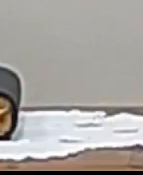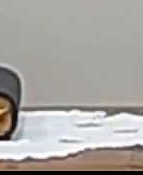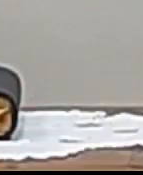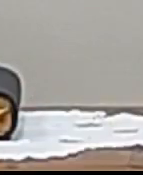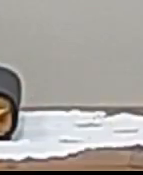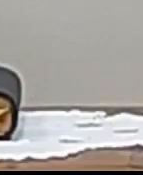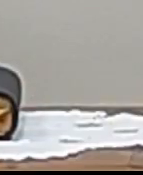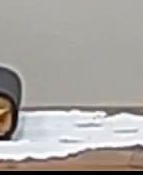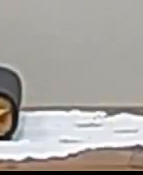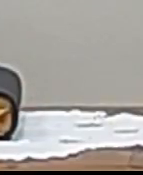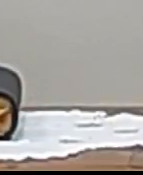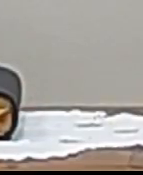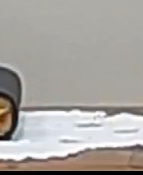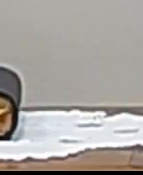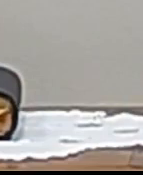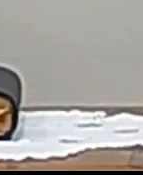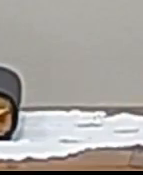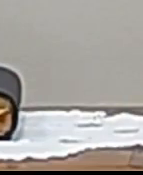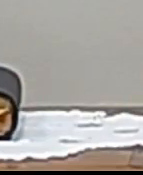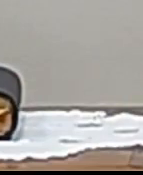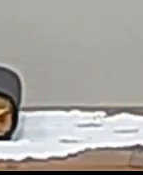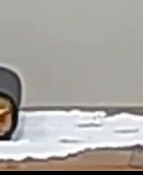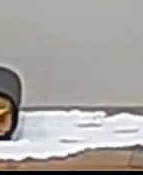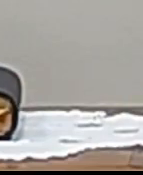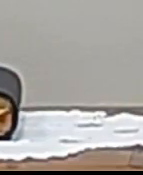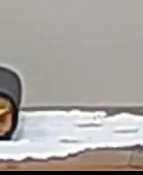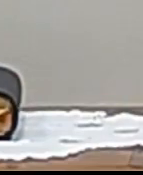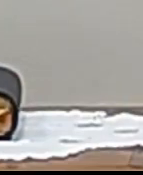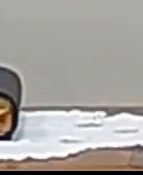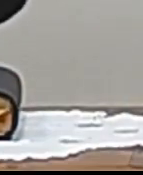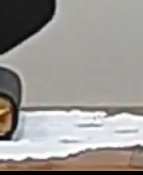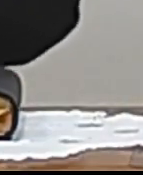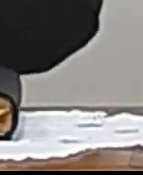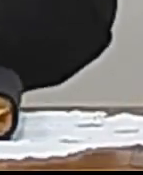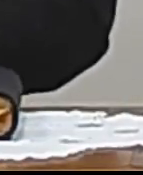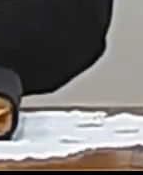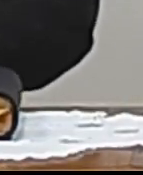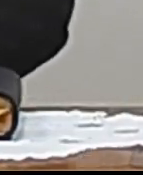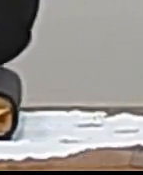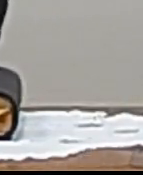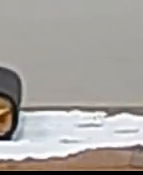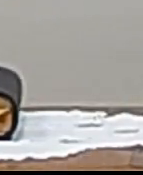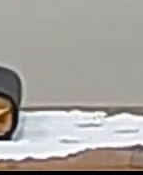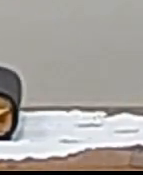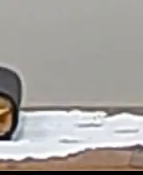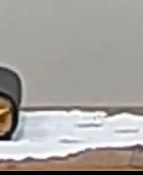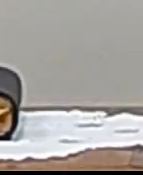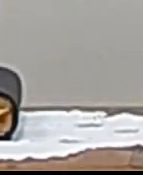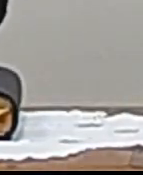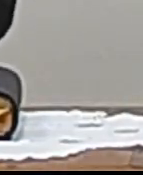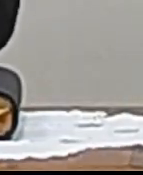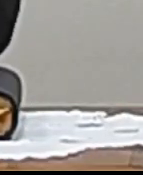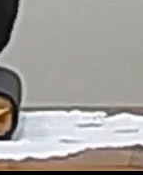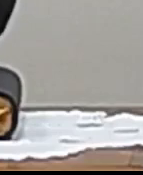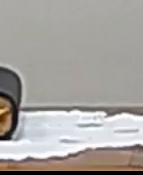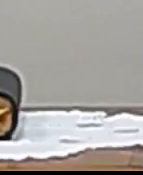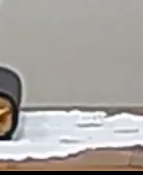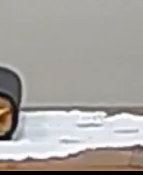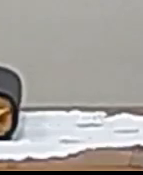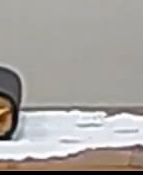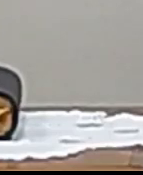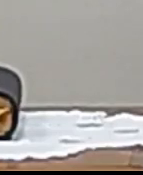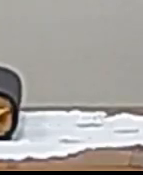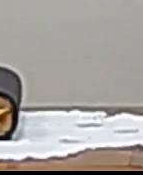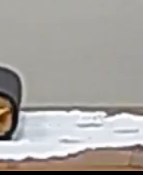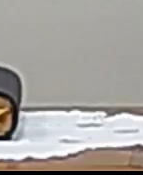board that is there next to the water fountain with a list of and with the hours. There are only 15 minutes per